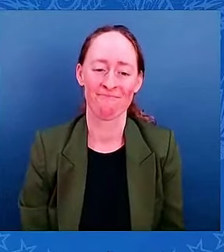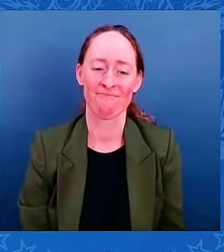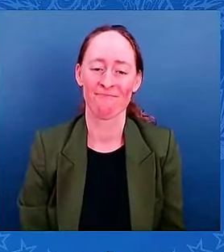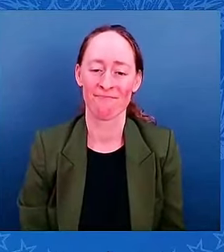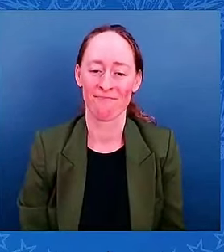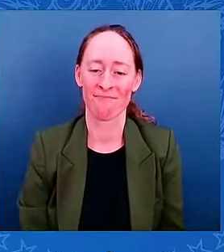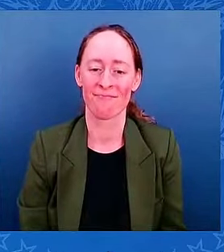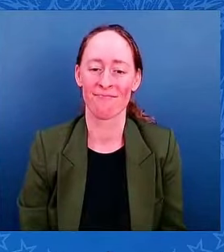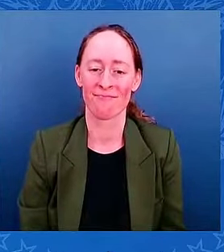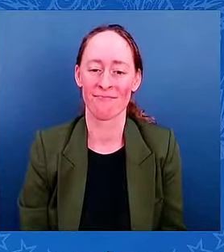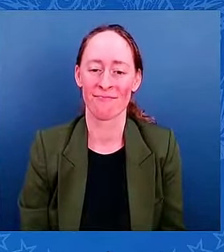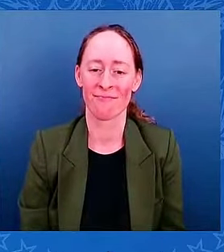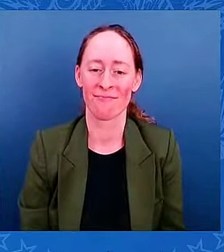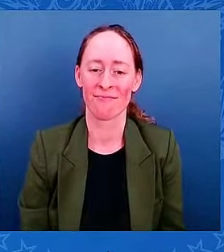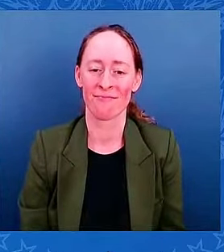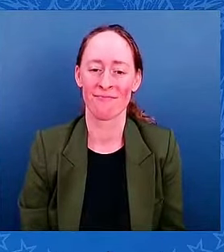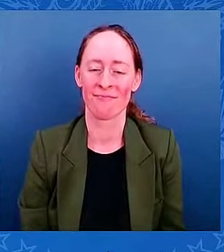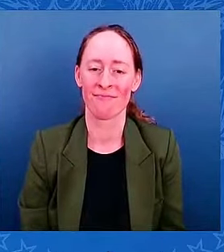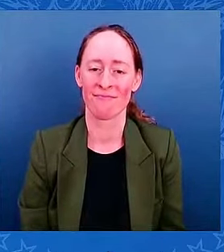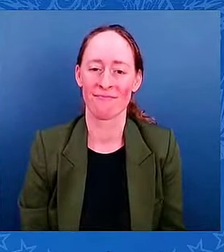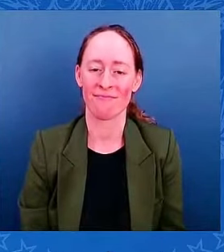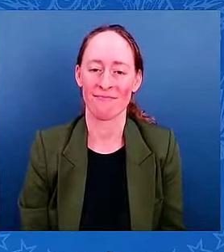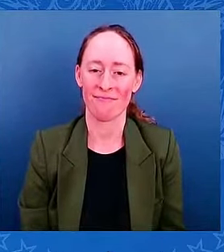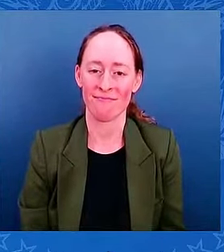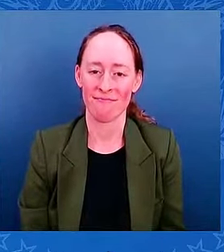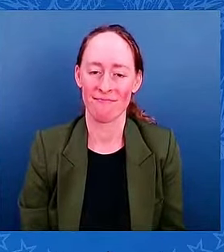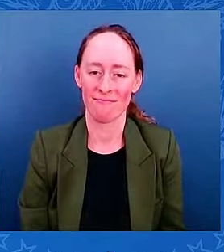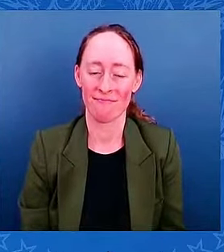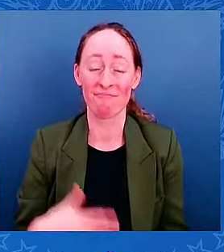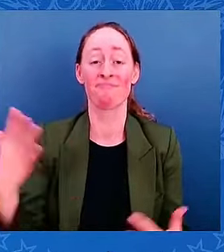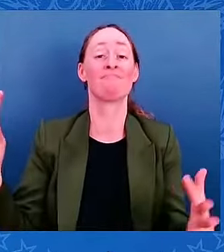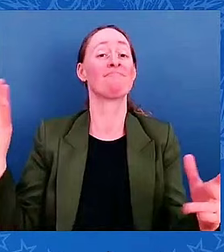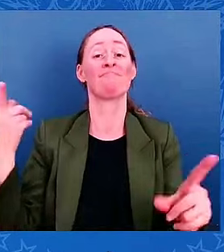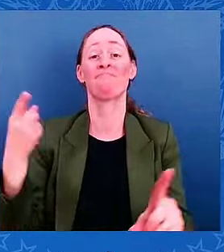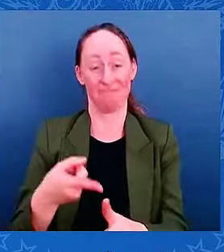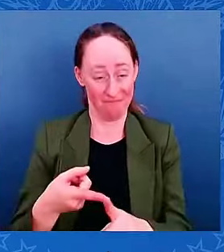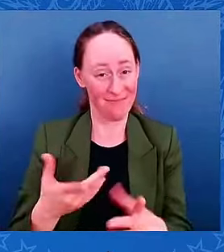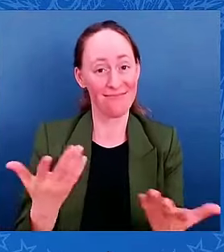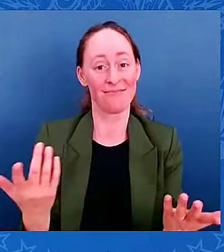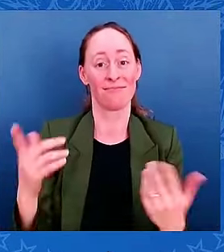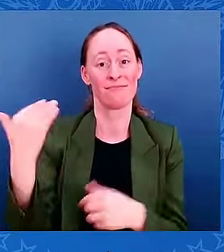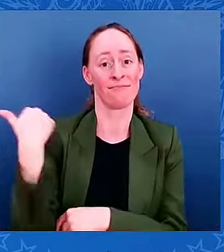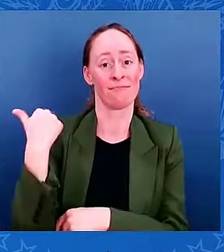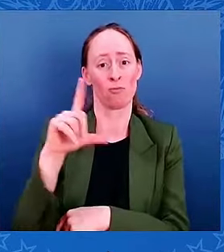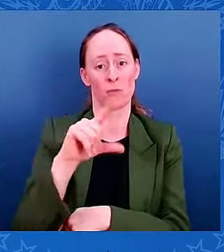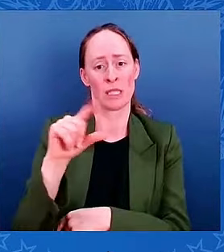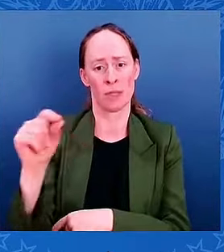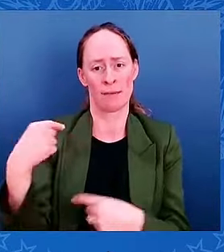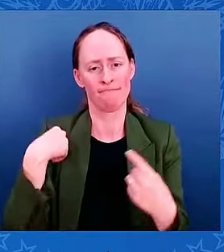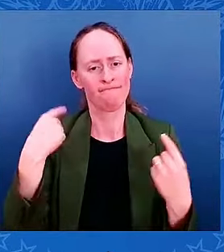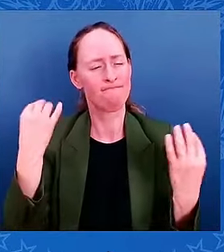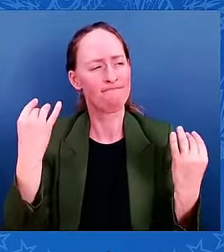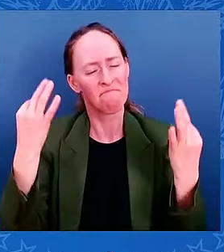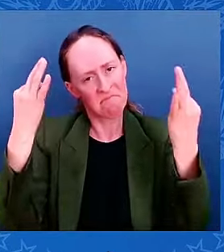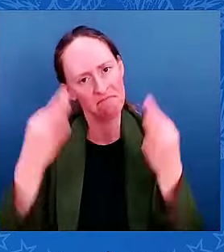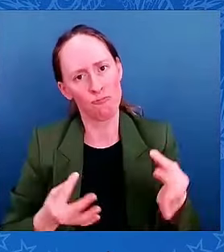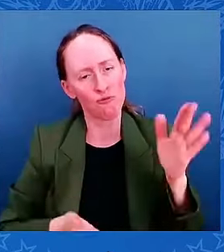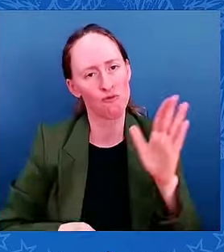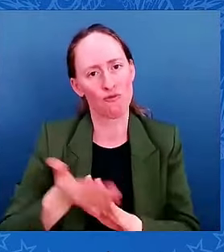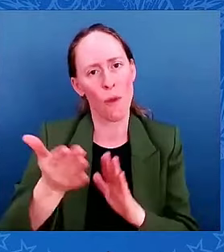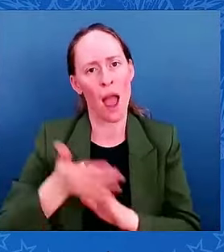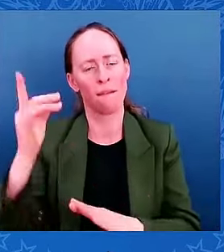In 2020, I said one of the reasons I was running was to rebuild the backbone of America, the middle class.